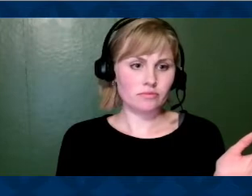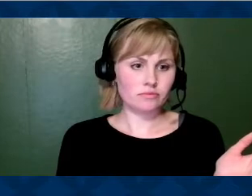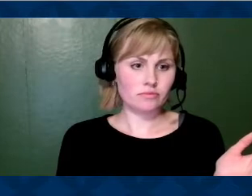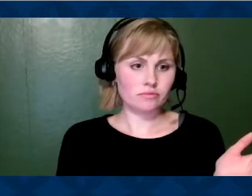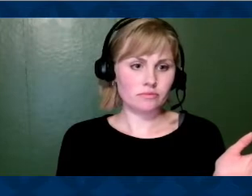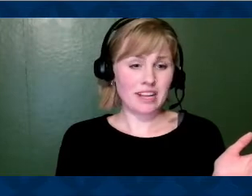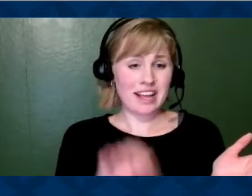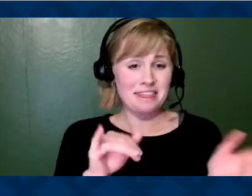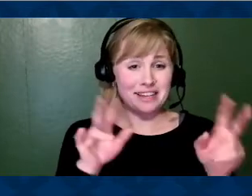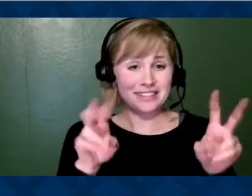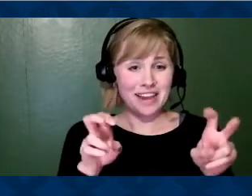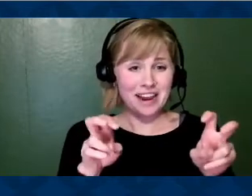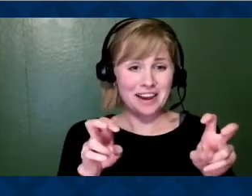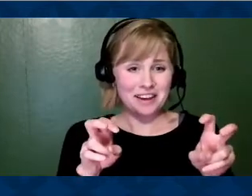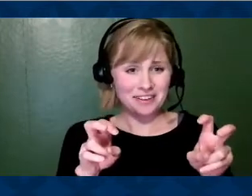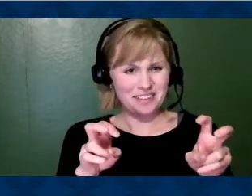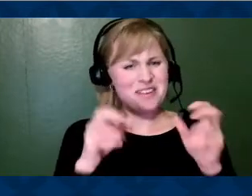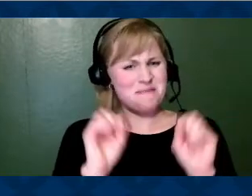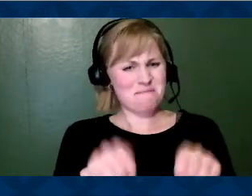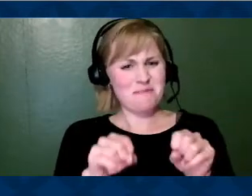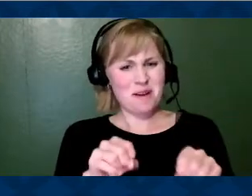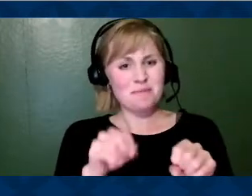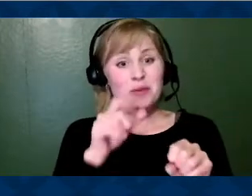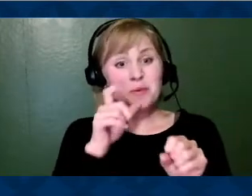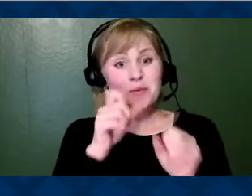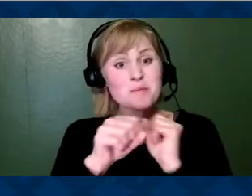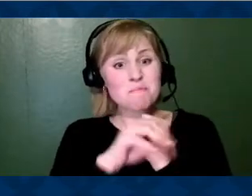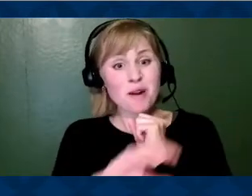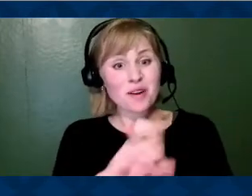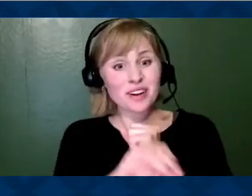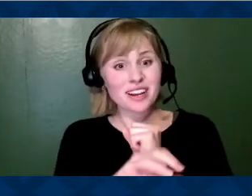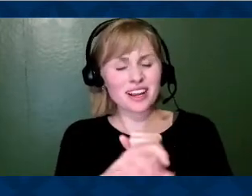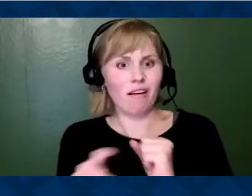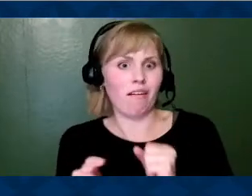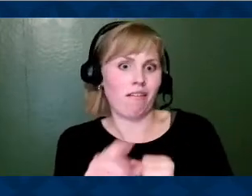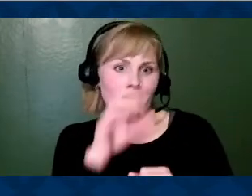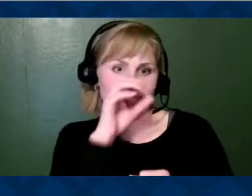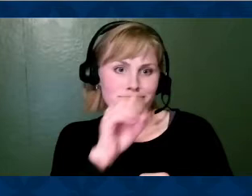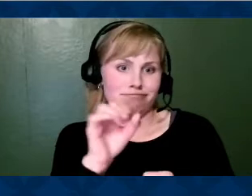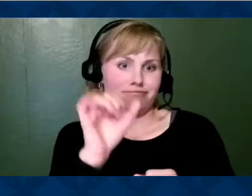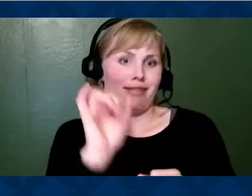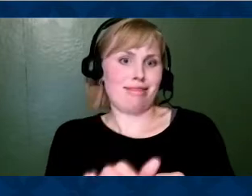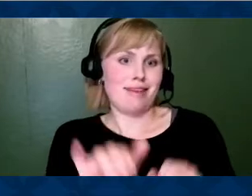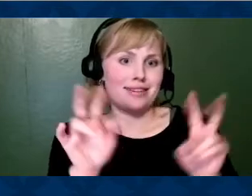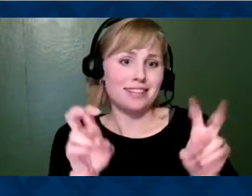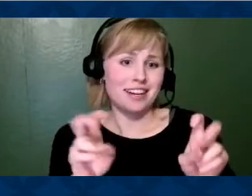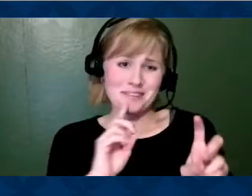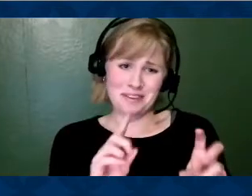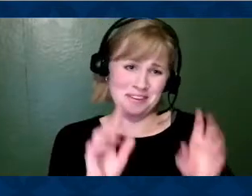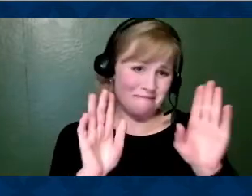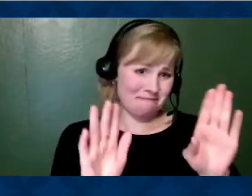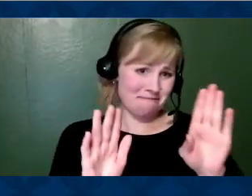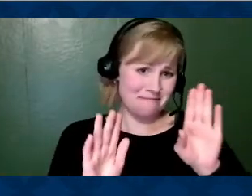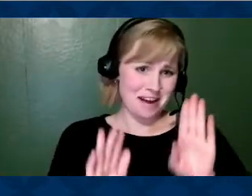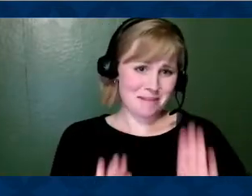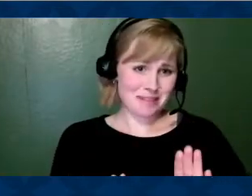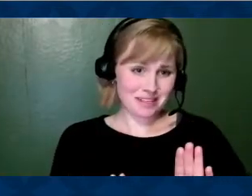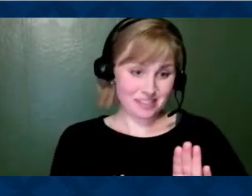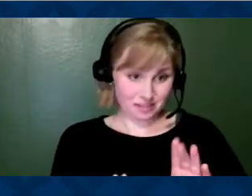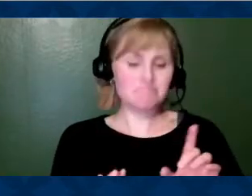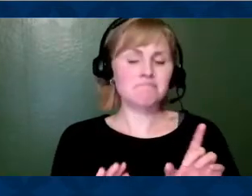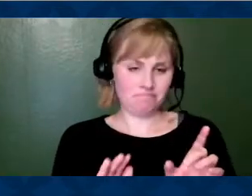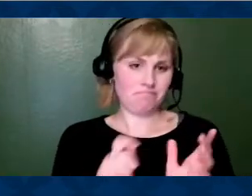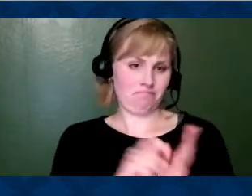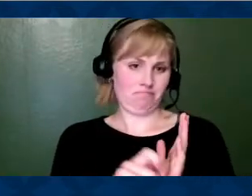have loved that title, or at least the person in the marketing department, because it's a fabulous title. So he's got that book out, and that's a book